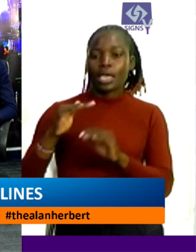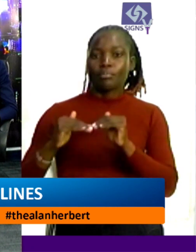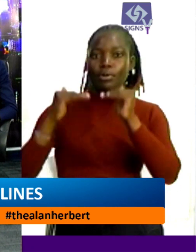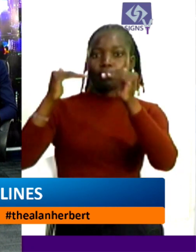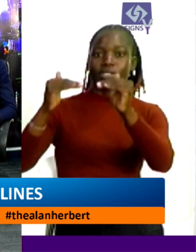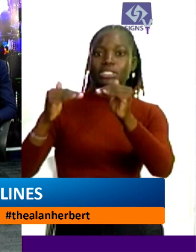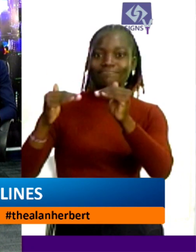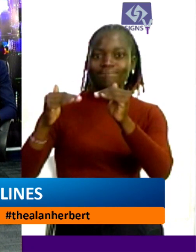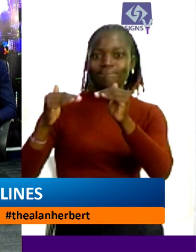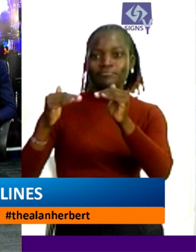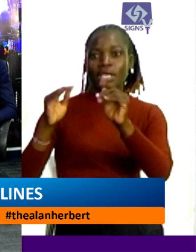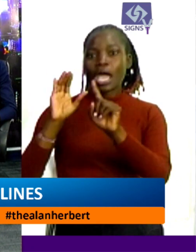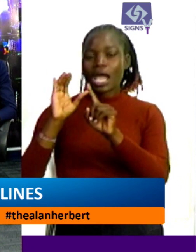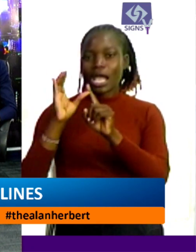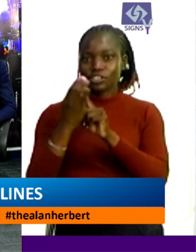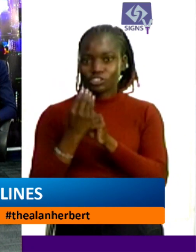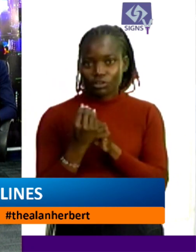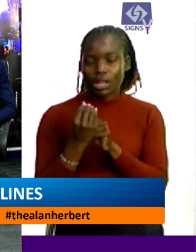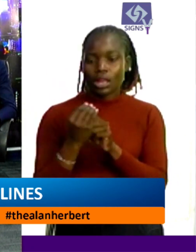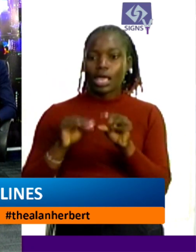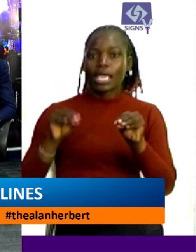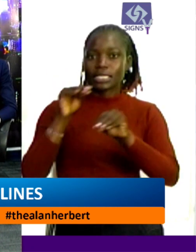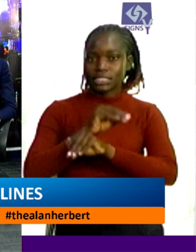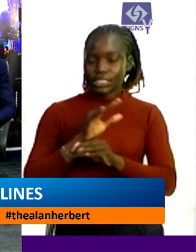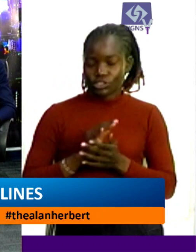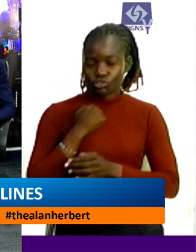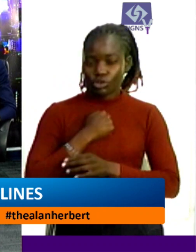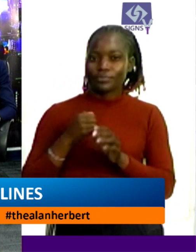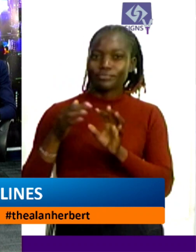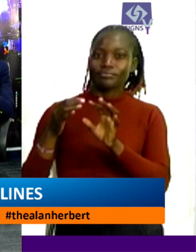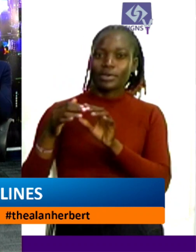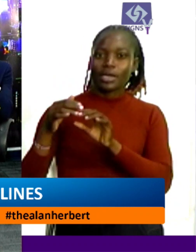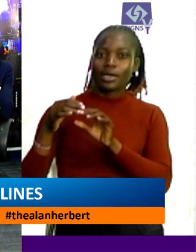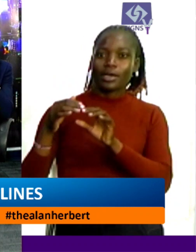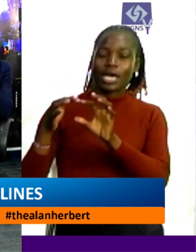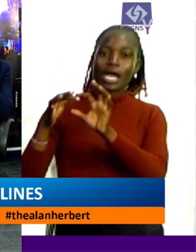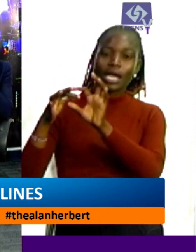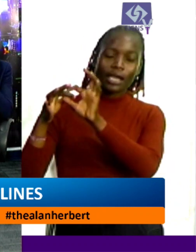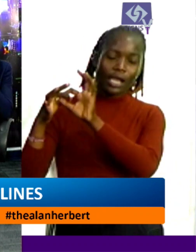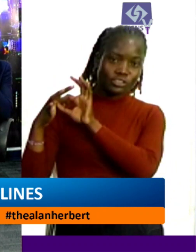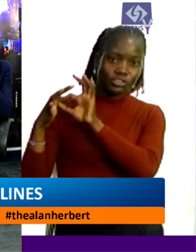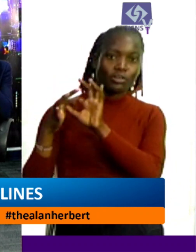cultural exchange, and in that the fellows actually share their